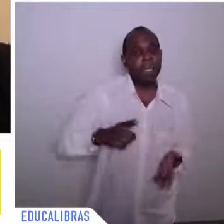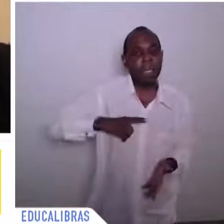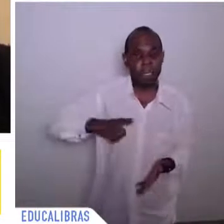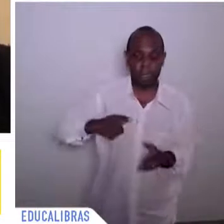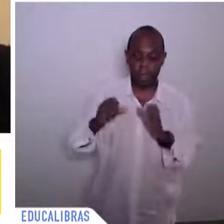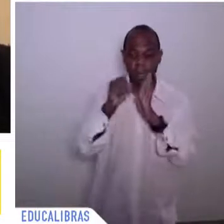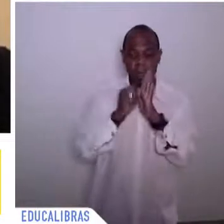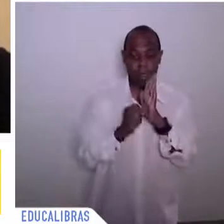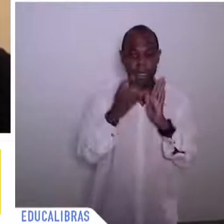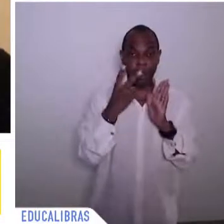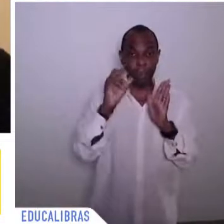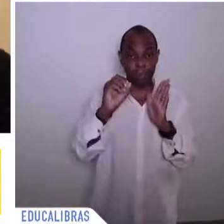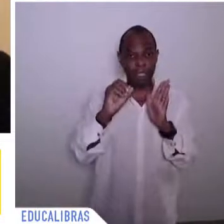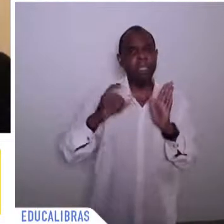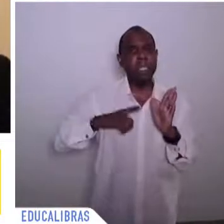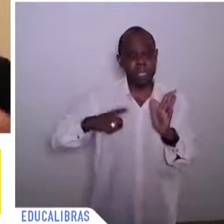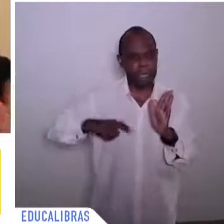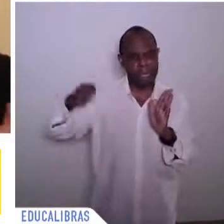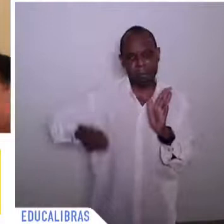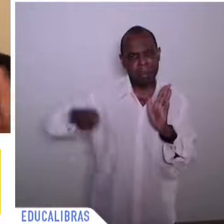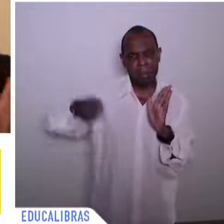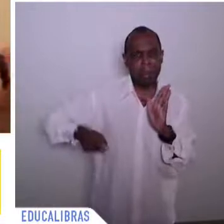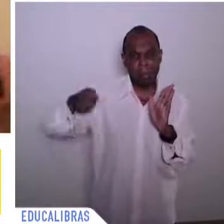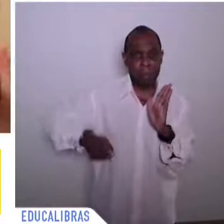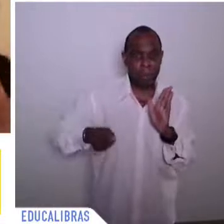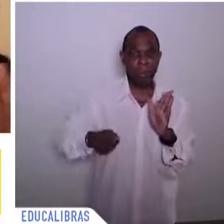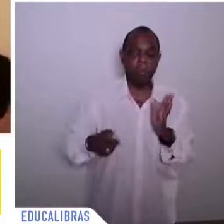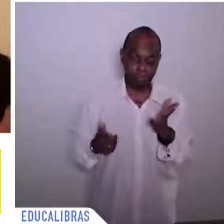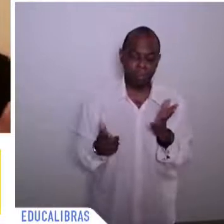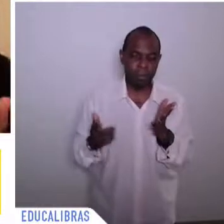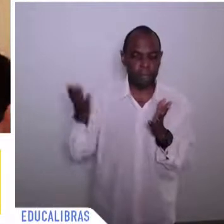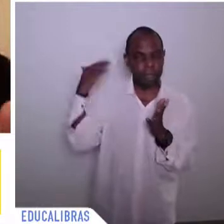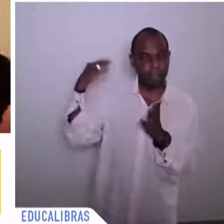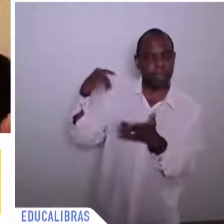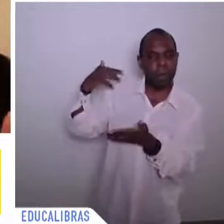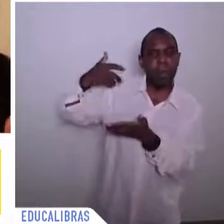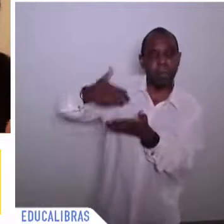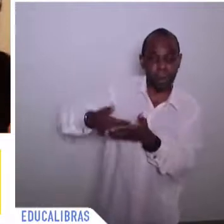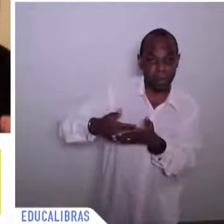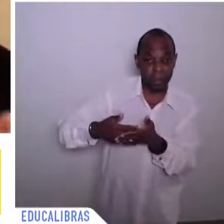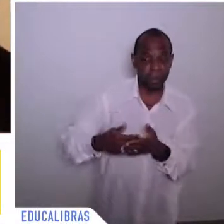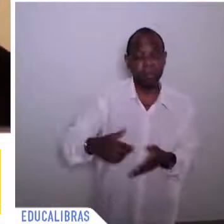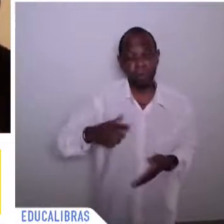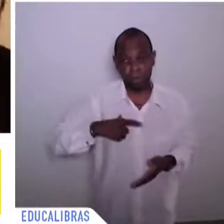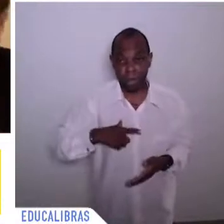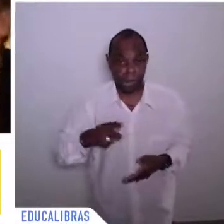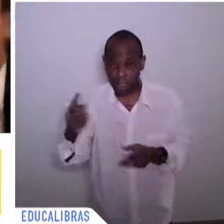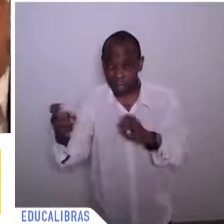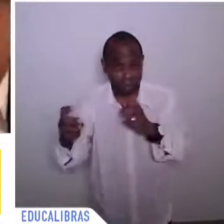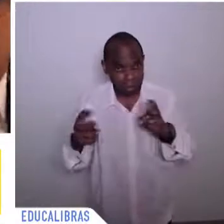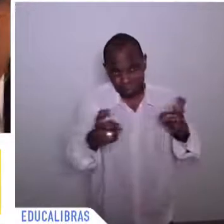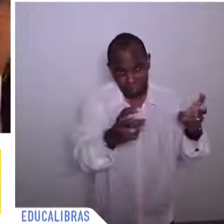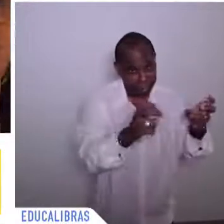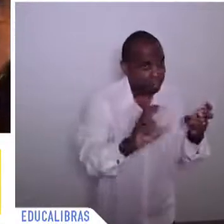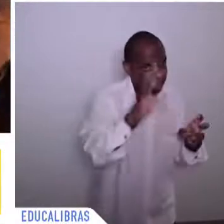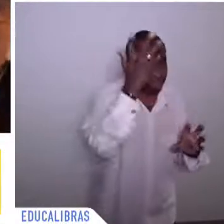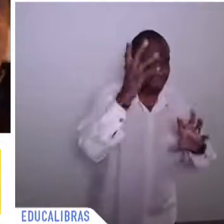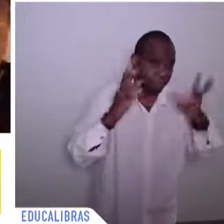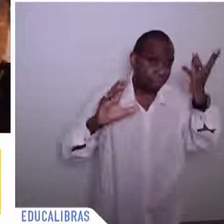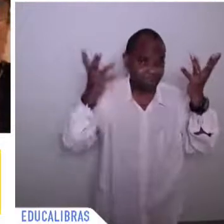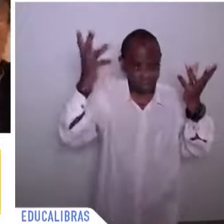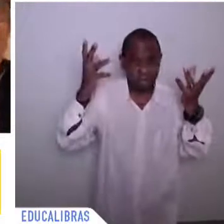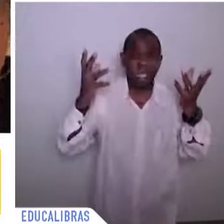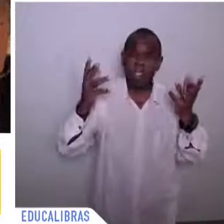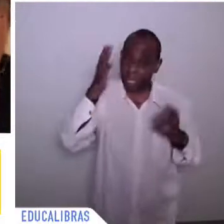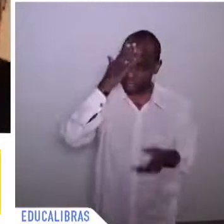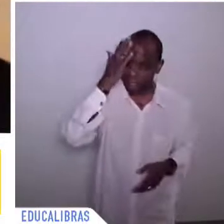the 20th century with authoritarian regimes and dictatorships. So you have